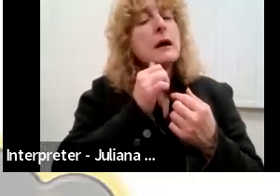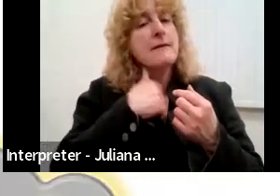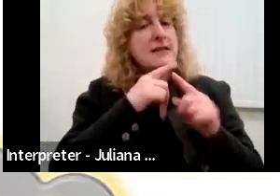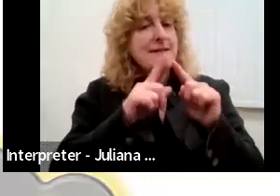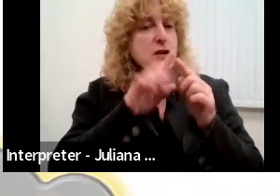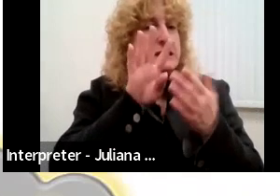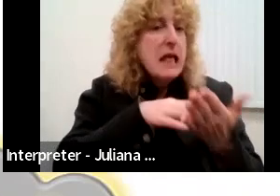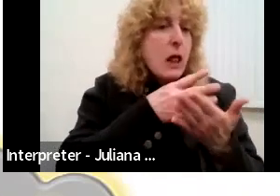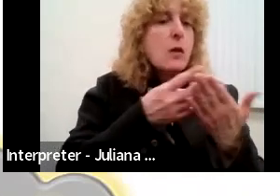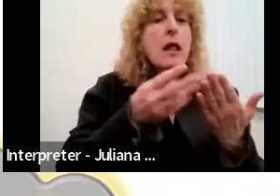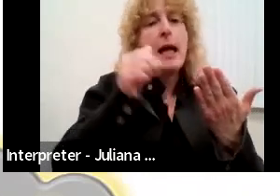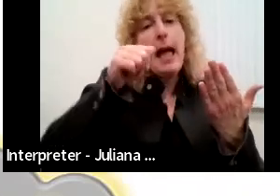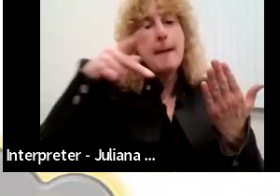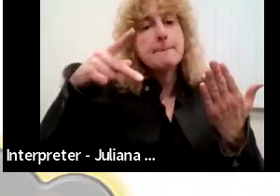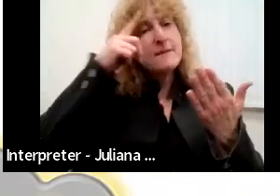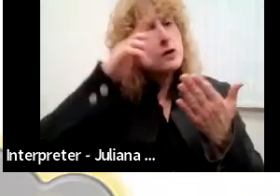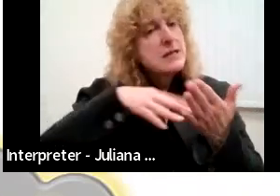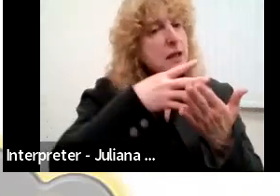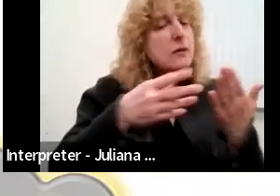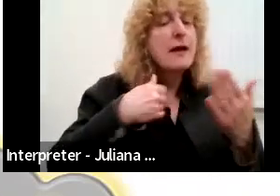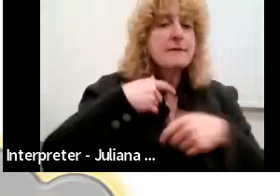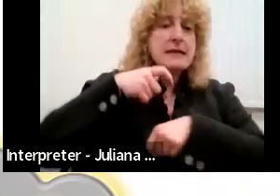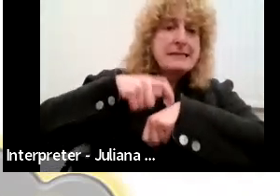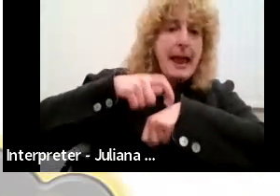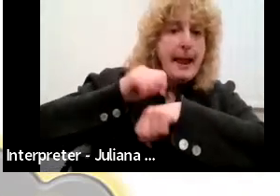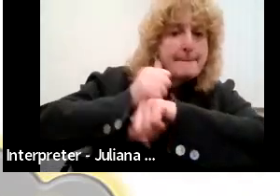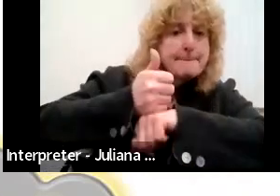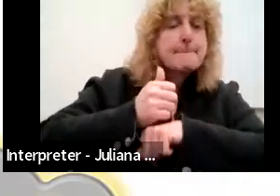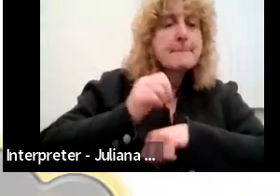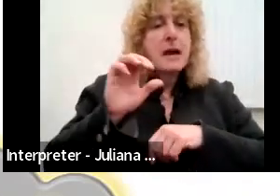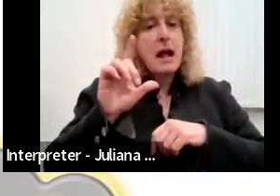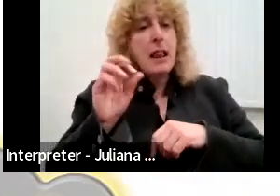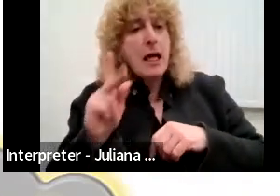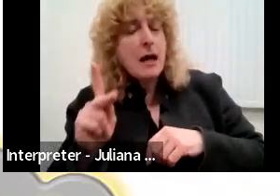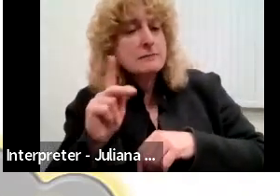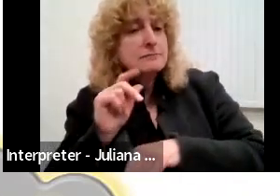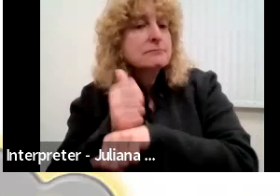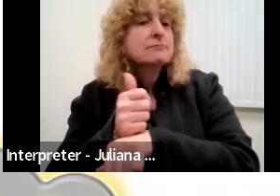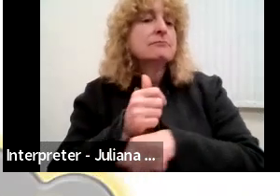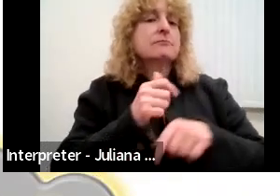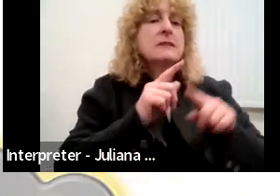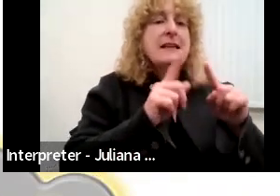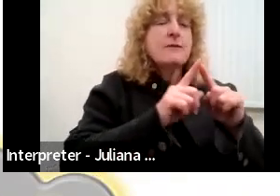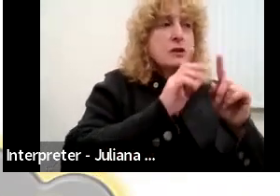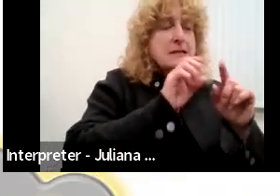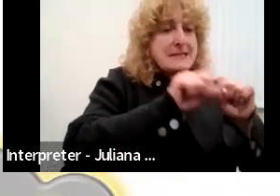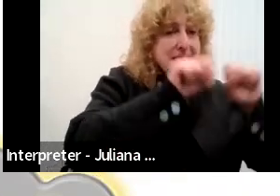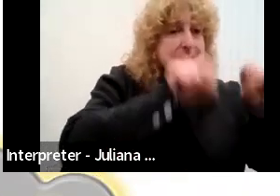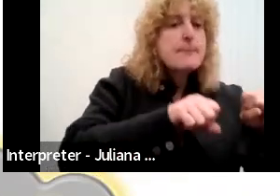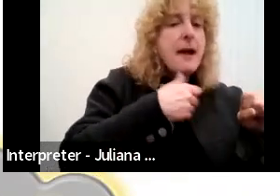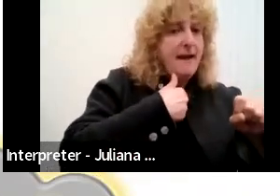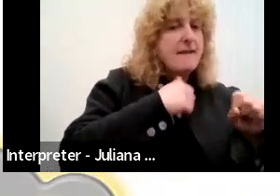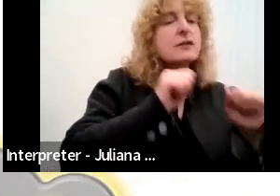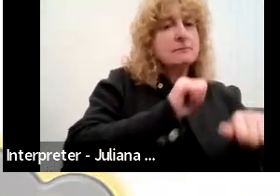There's different timers, clocks, routine systems, and also different checklists. On the screen is a bedtime